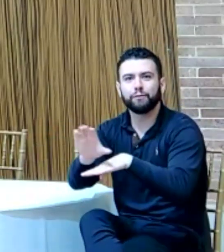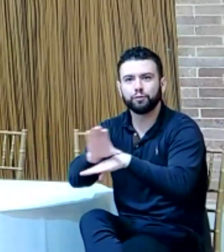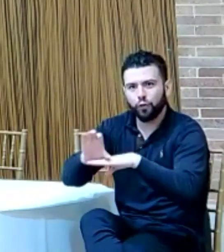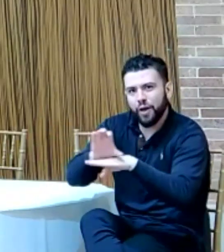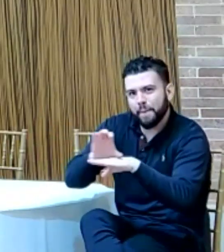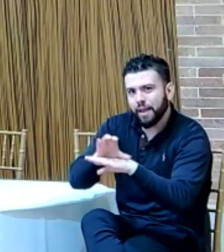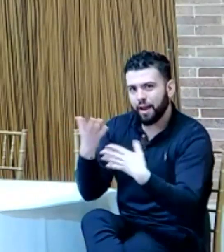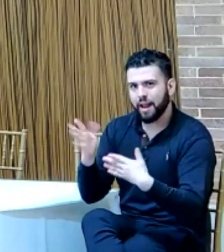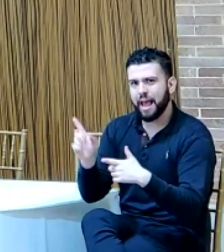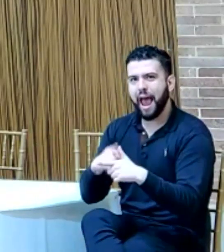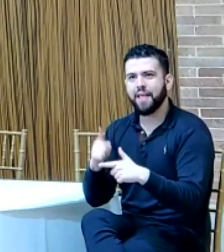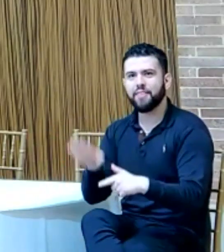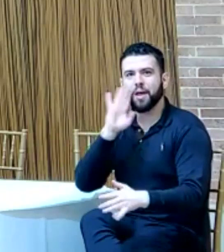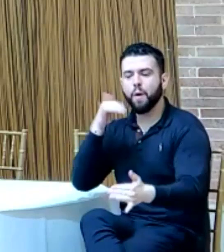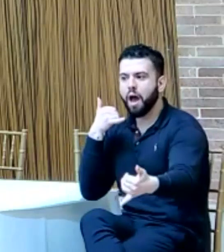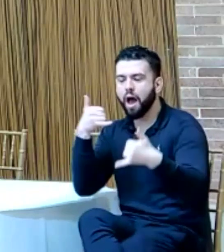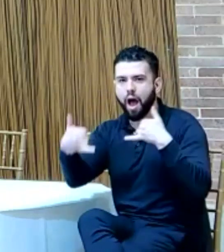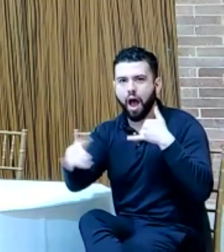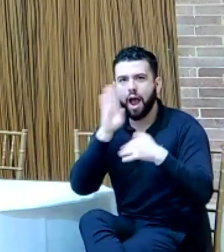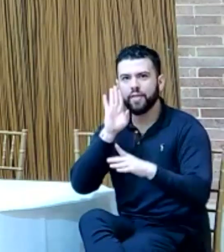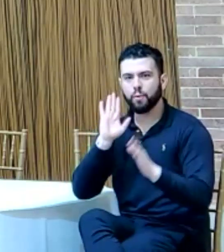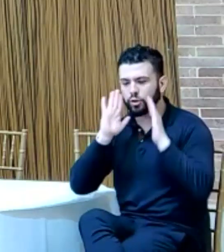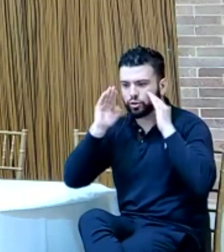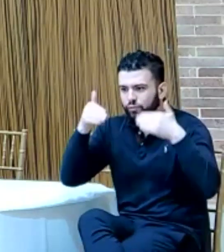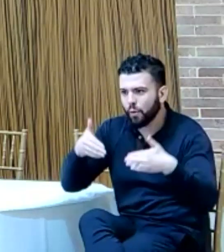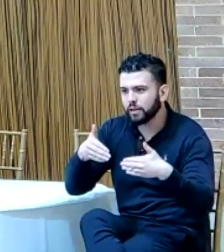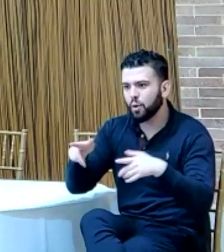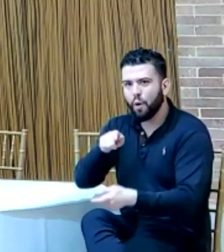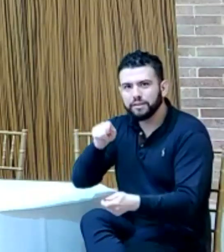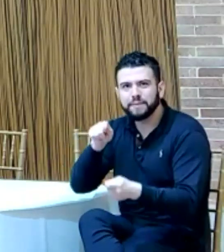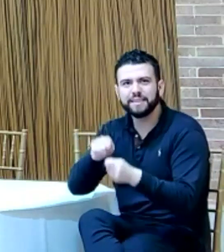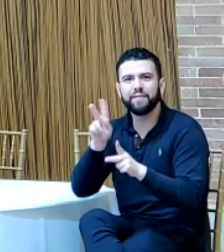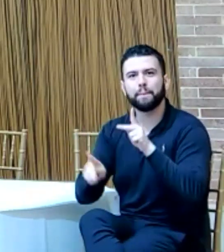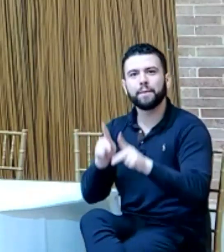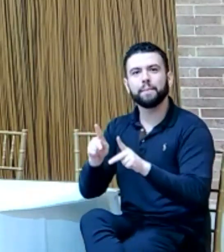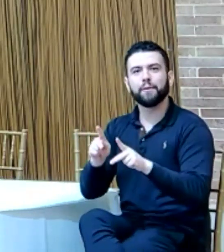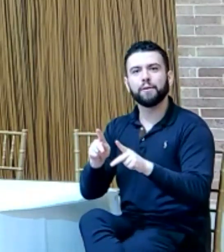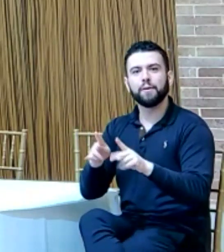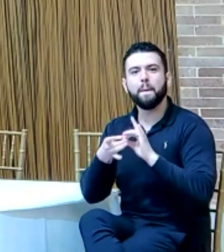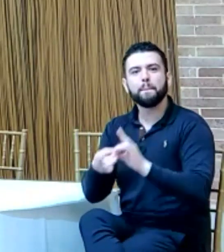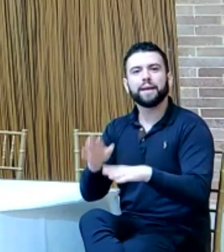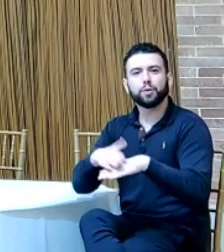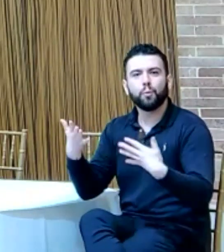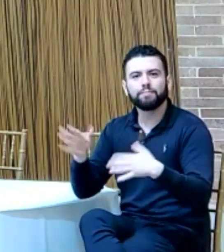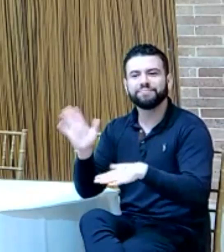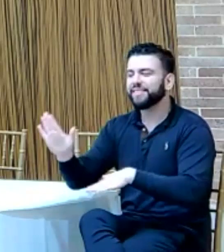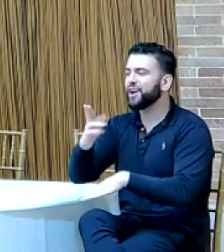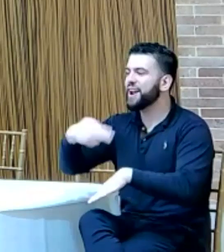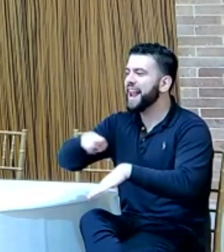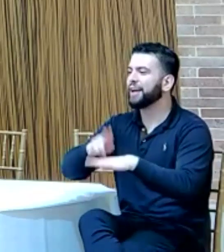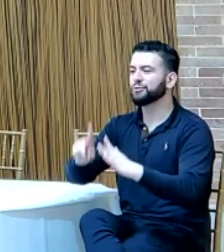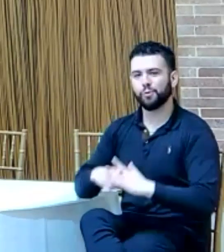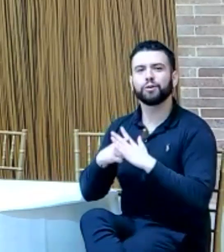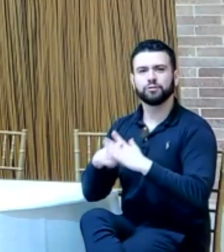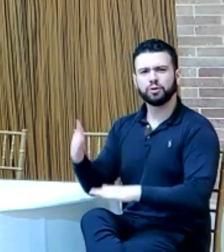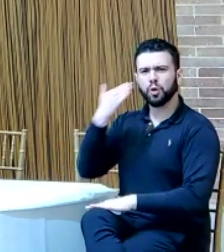phone and Target specific people based on their national origin right and so we know that the Fair Housing Act protects